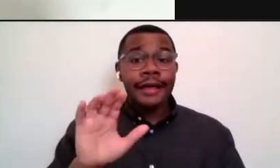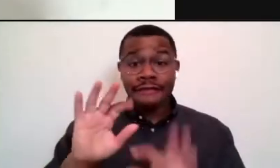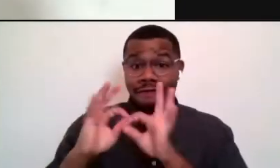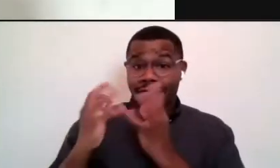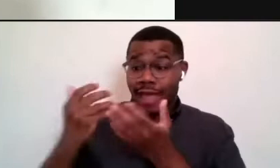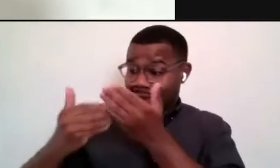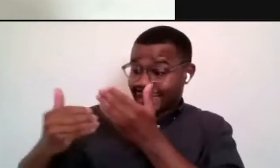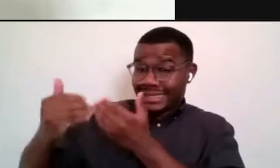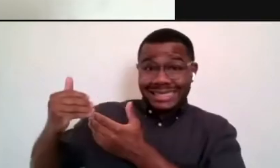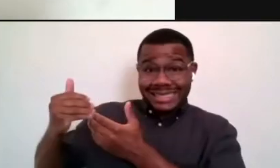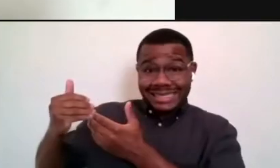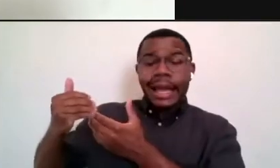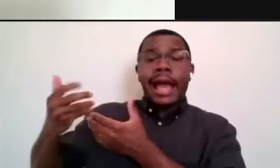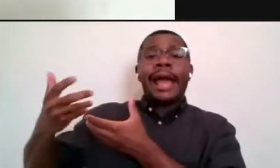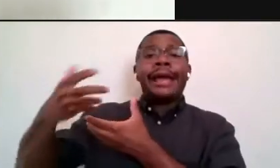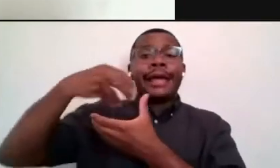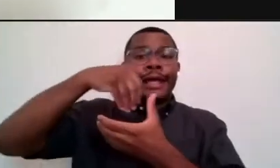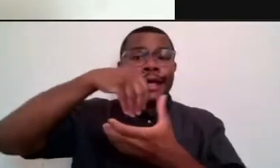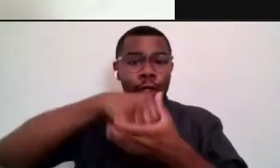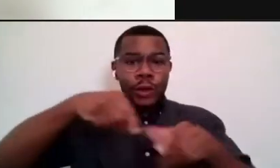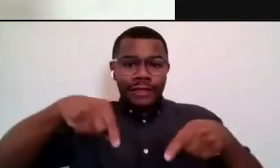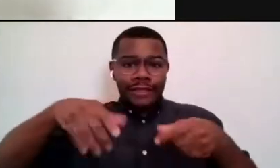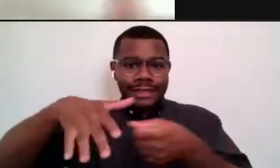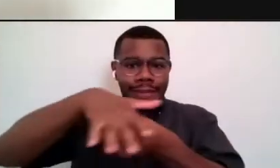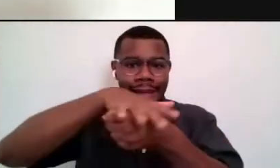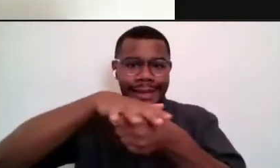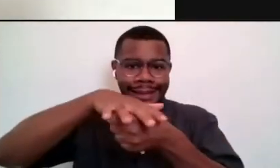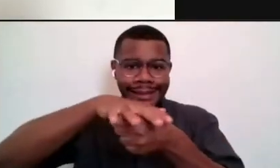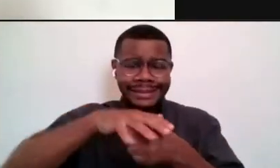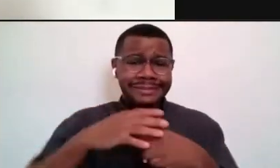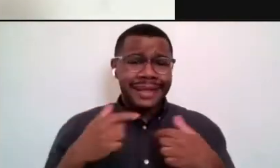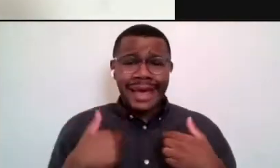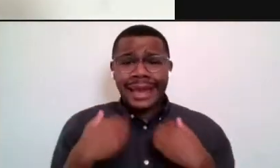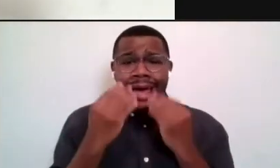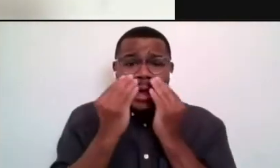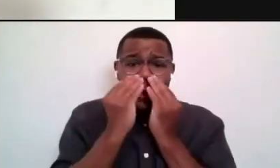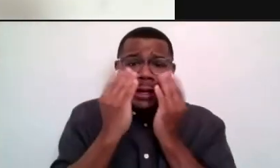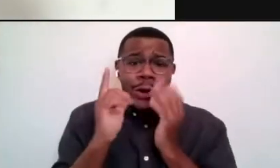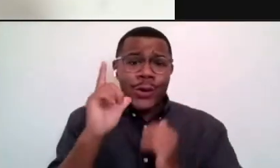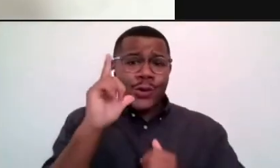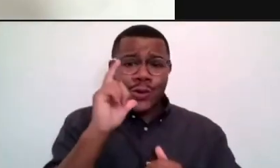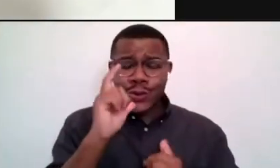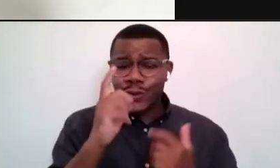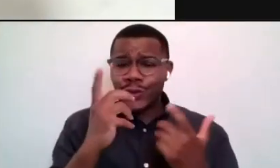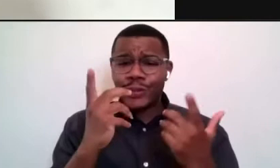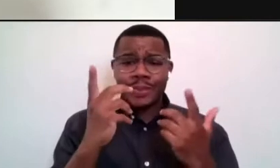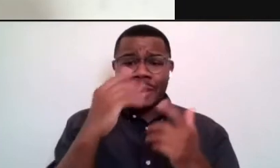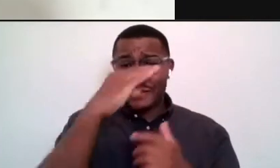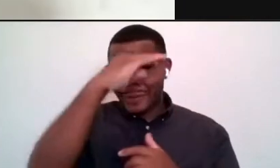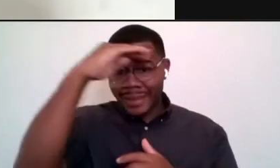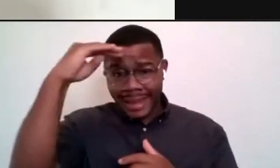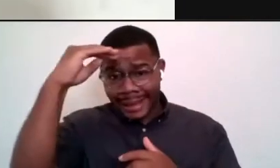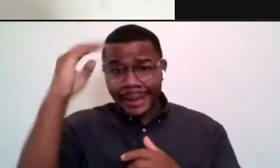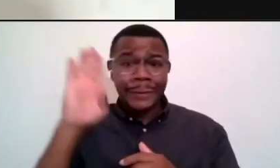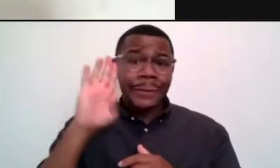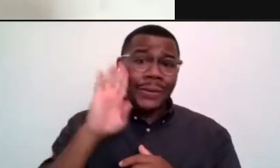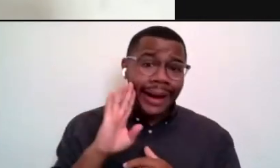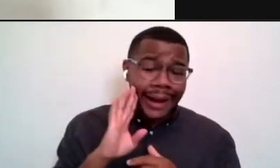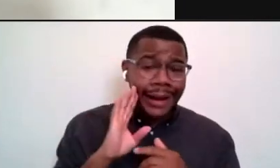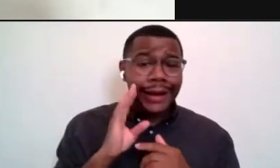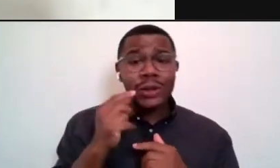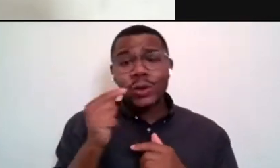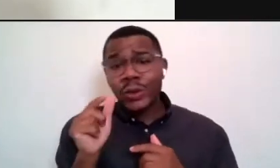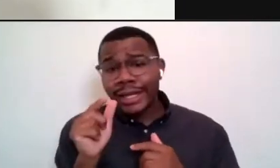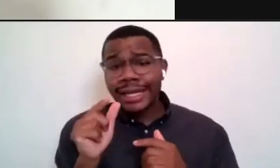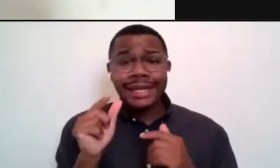that and lean into that? And I don't care who it is, black, brown, green, white, whatever, right? It's, they're here. They're